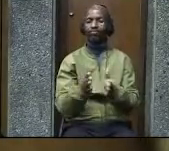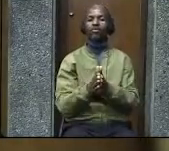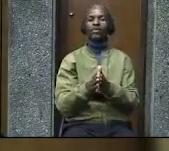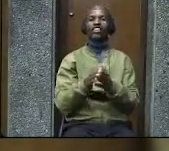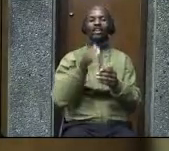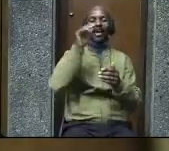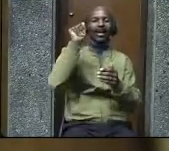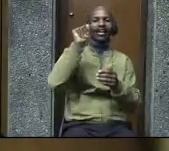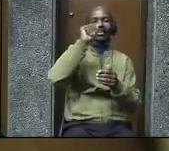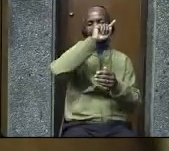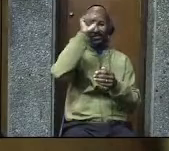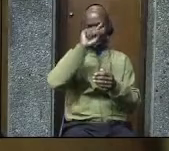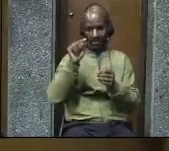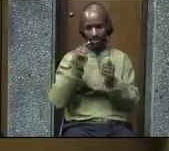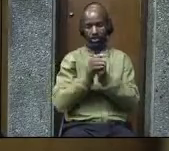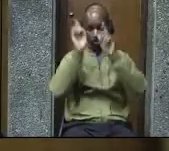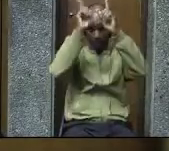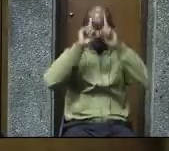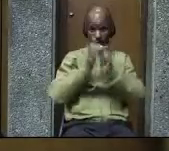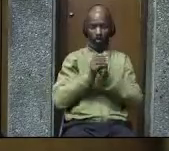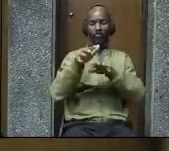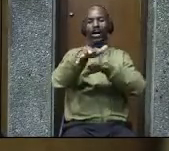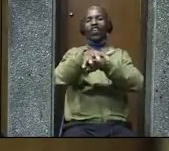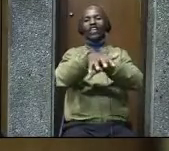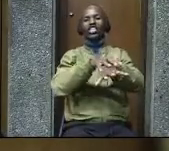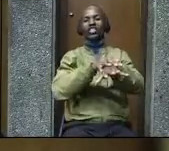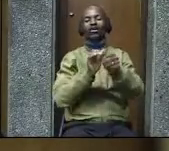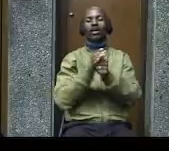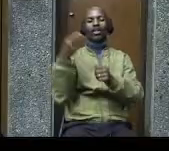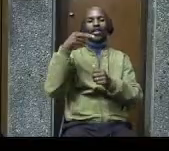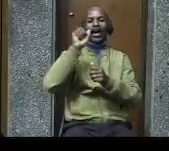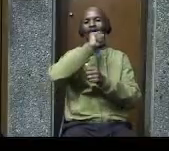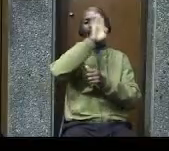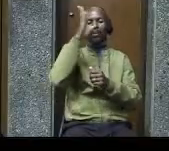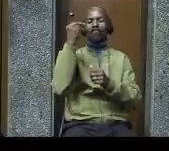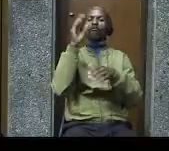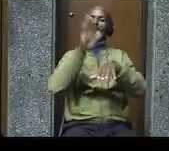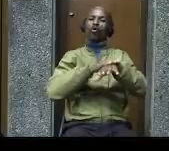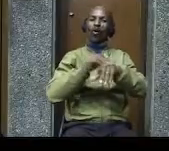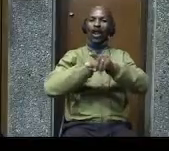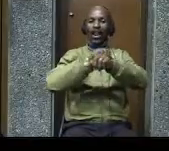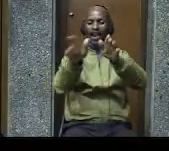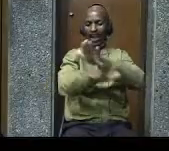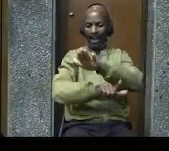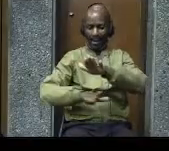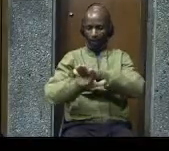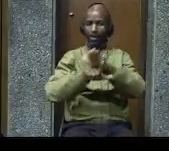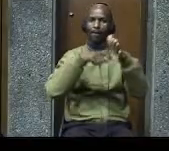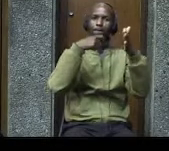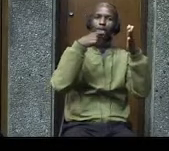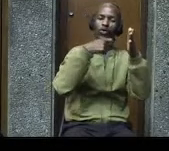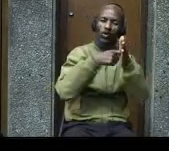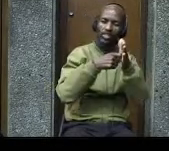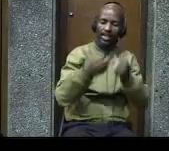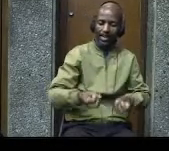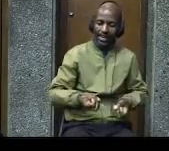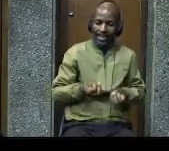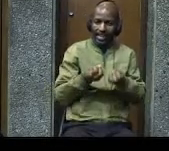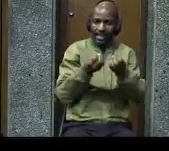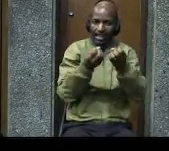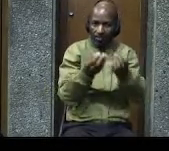Special Economic Zoning of Agricultural Hub. There's more land which has been bought and handed